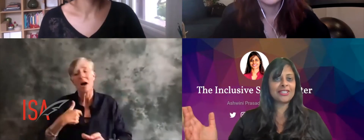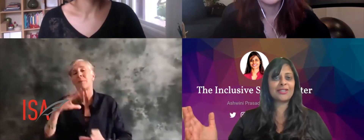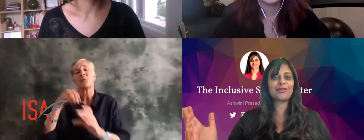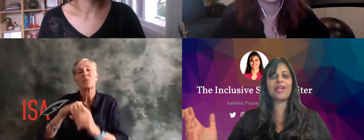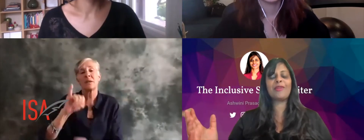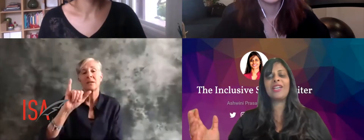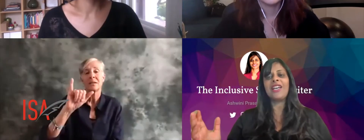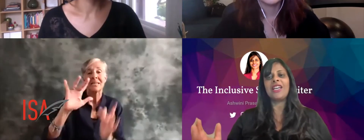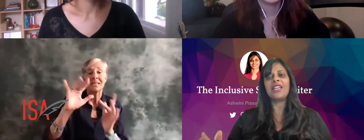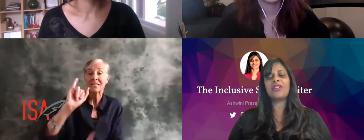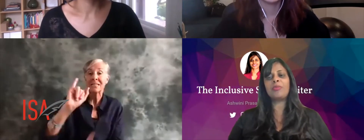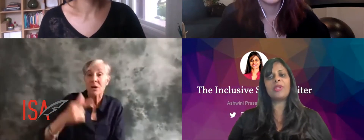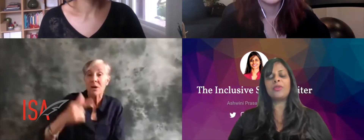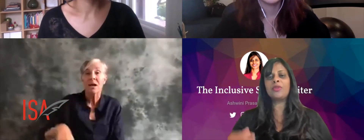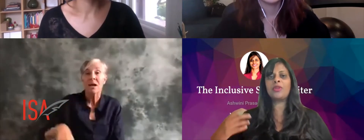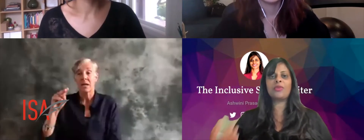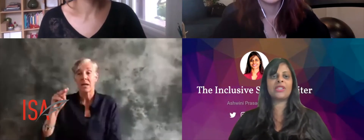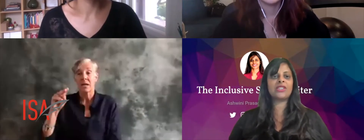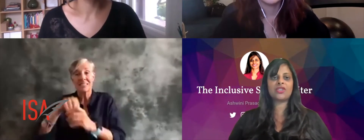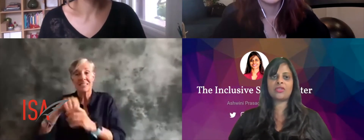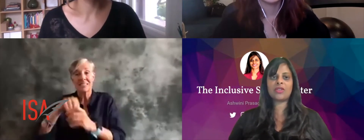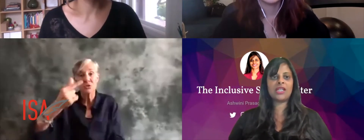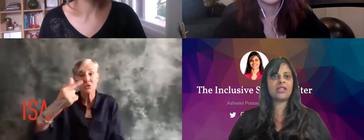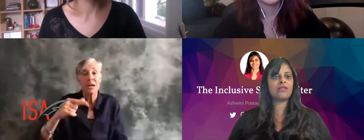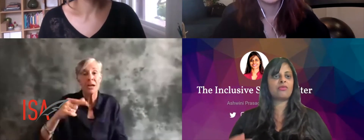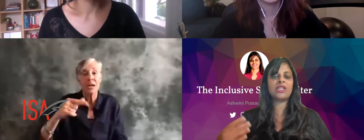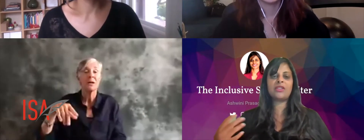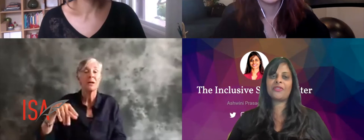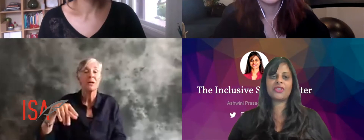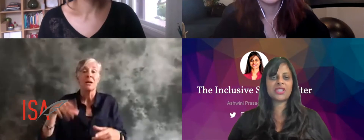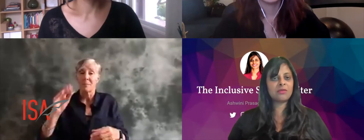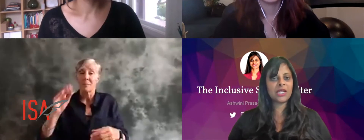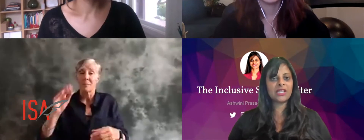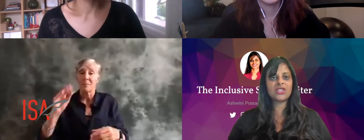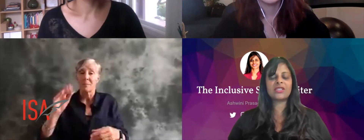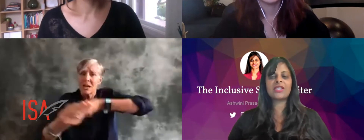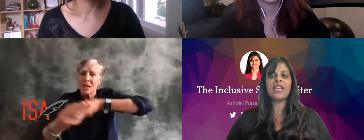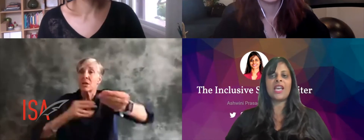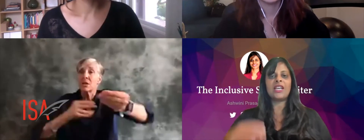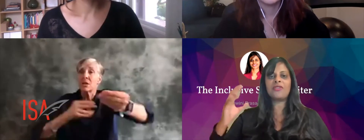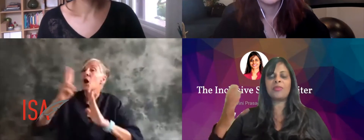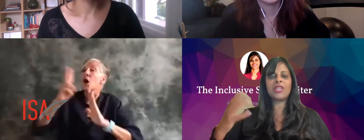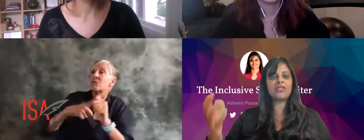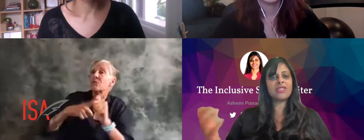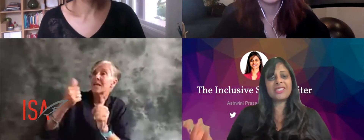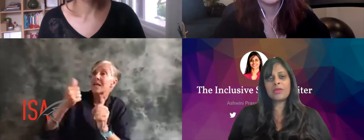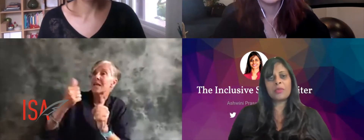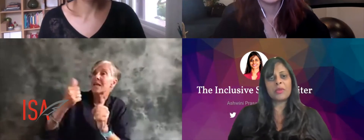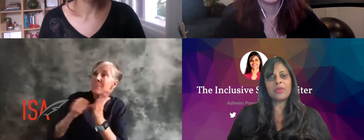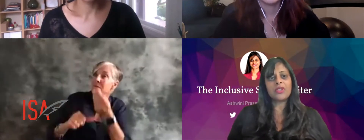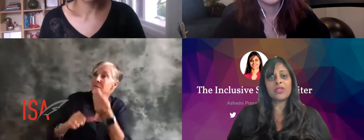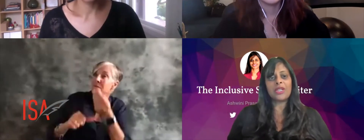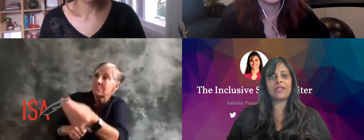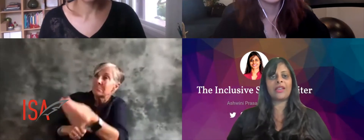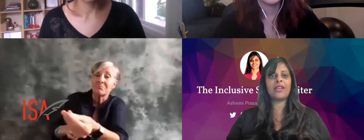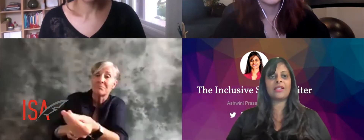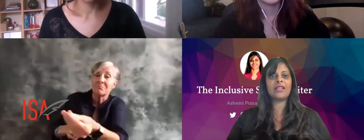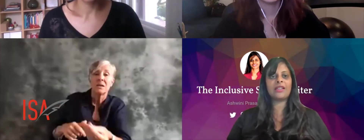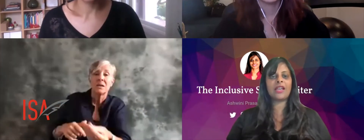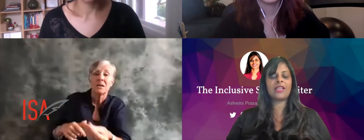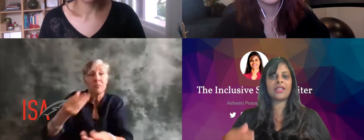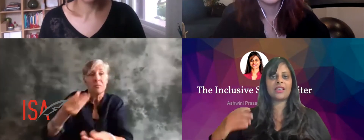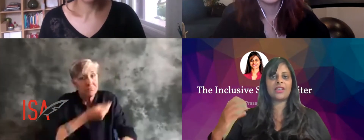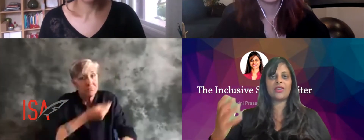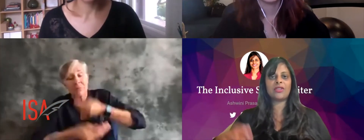Diane, you're on Instagram. There are people who are willing to trade, read the first 10 pages, and from there you can see what people are doing.